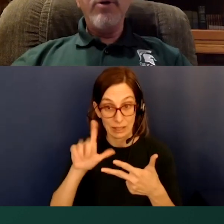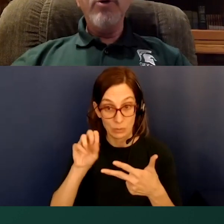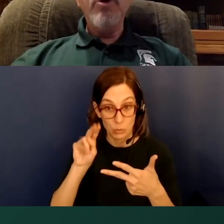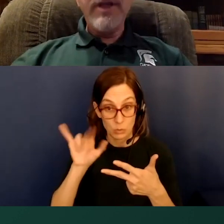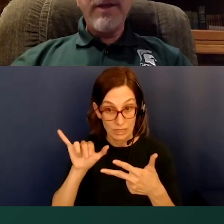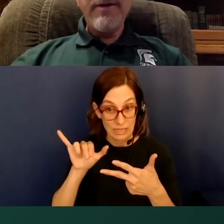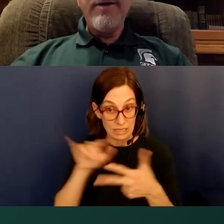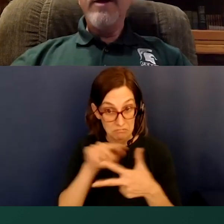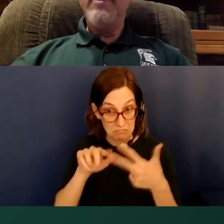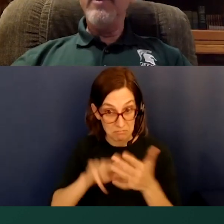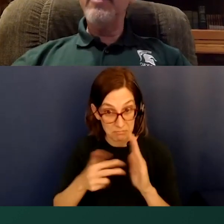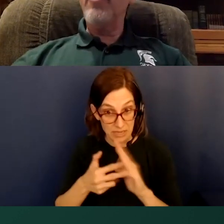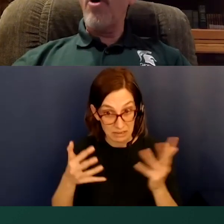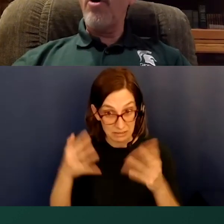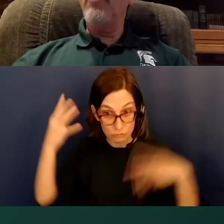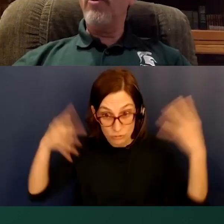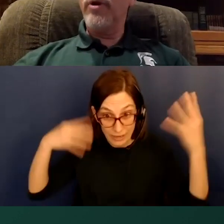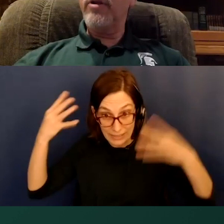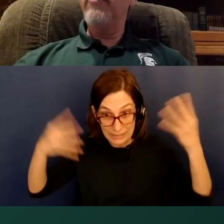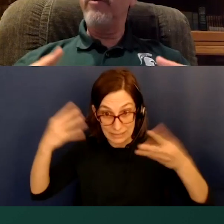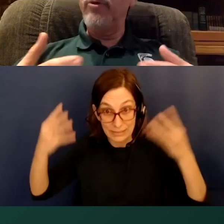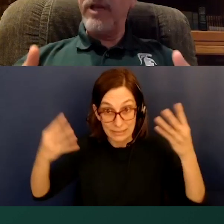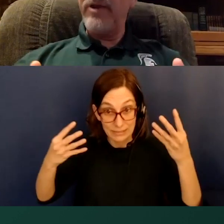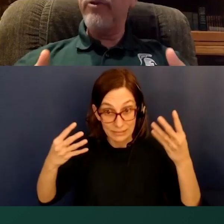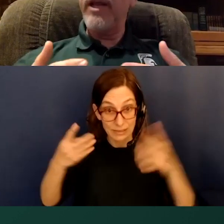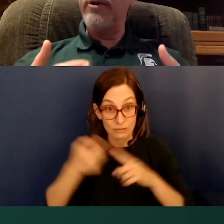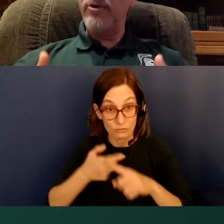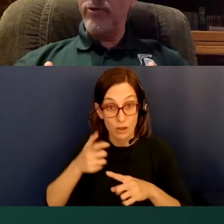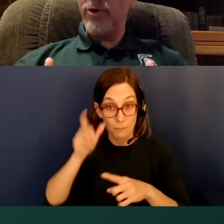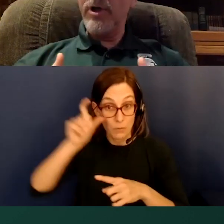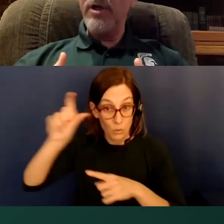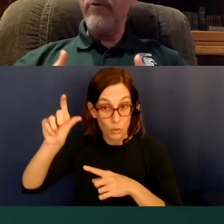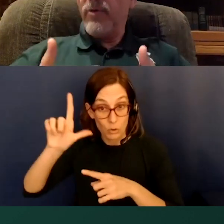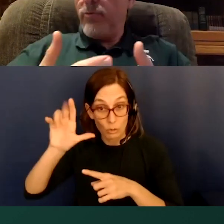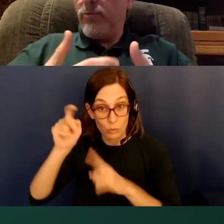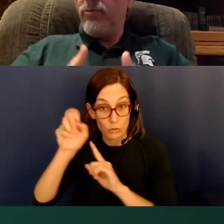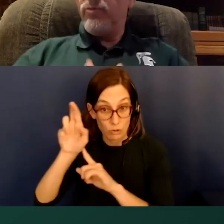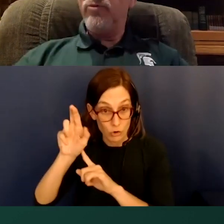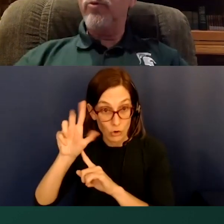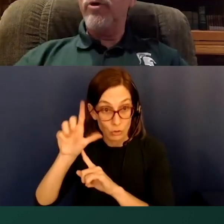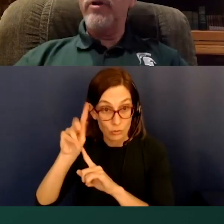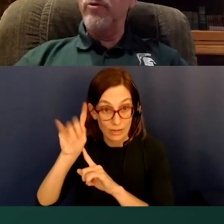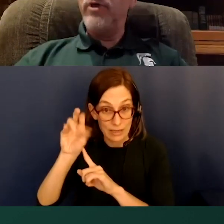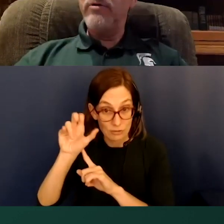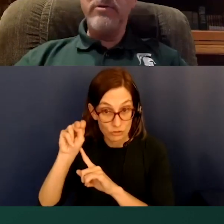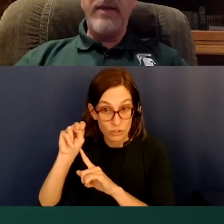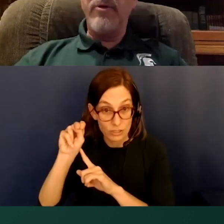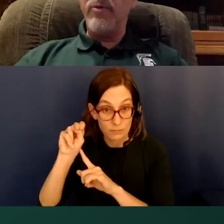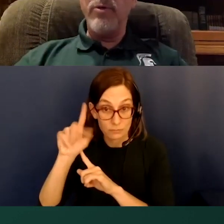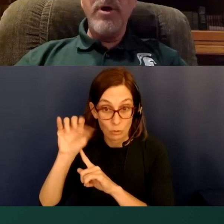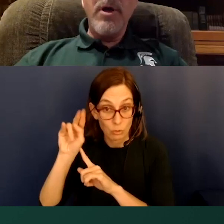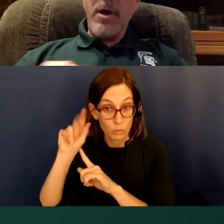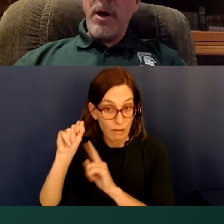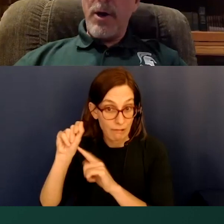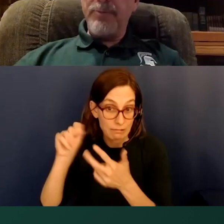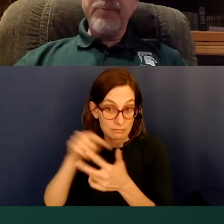somebody loony? These are all words from lunation and lunar, from the root word is luna, name of the